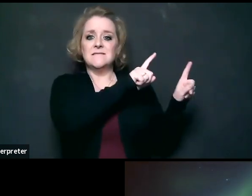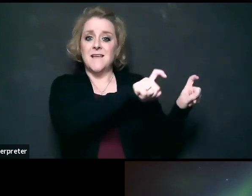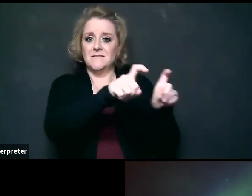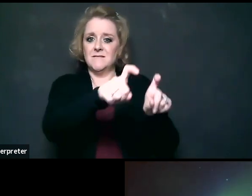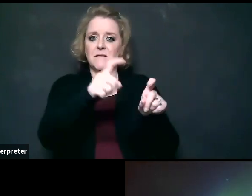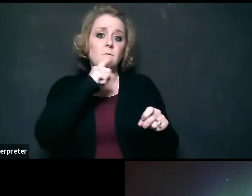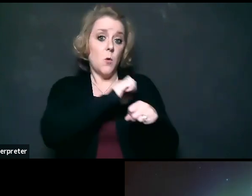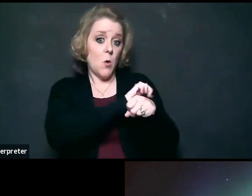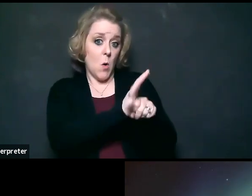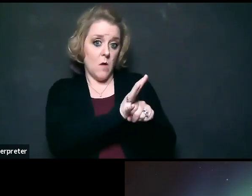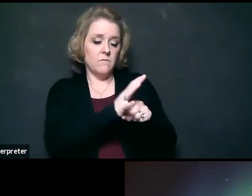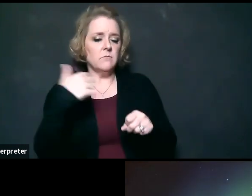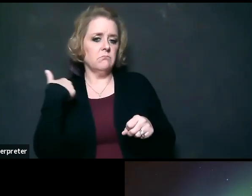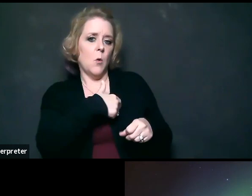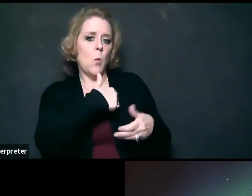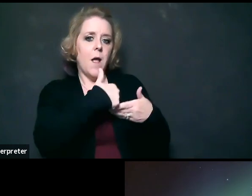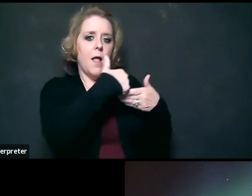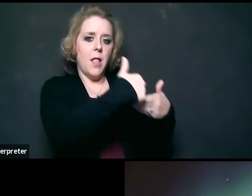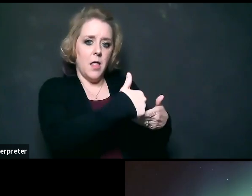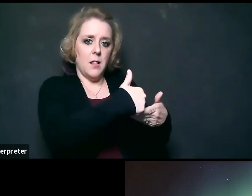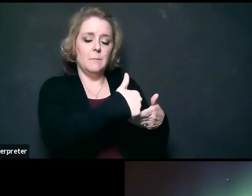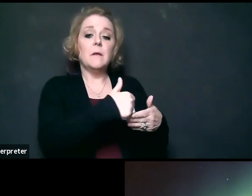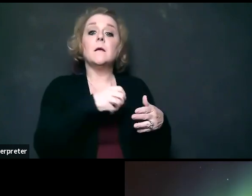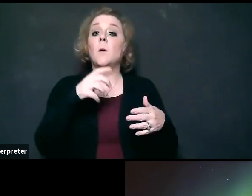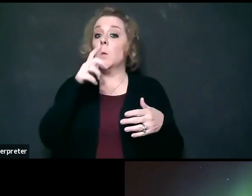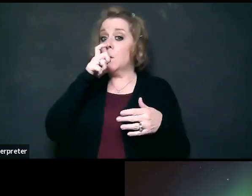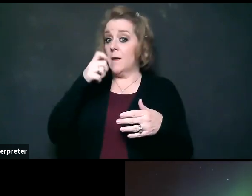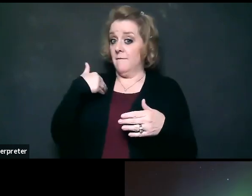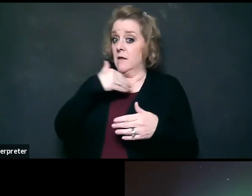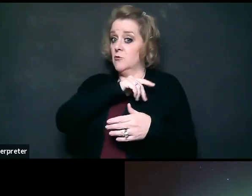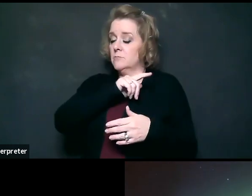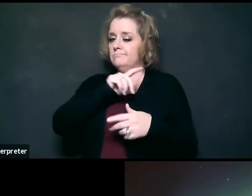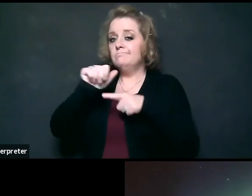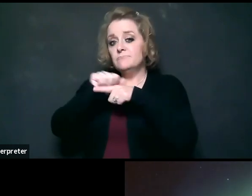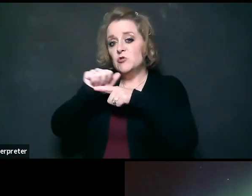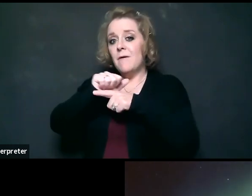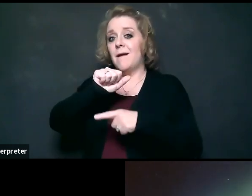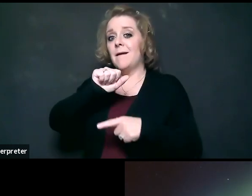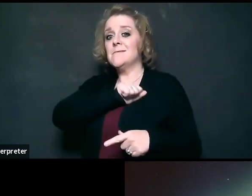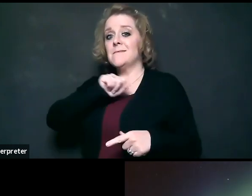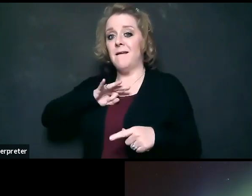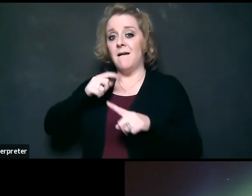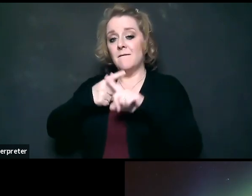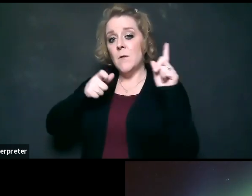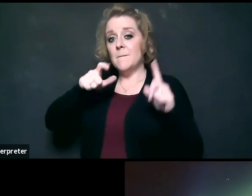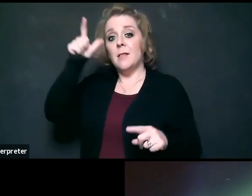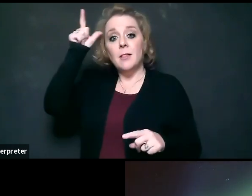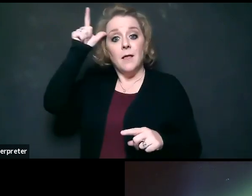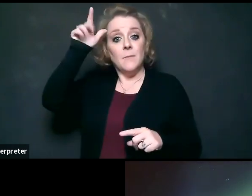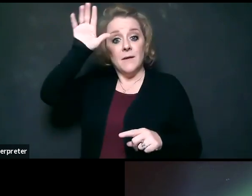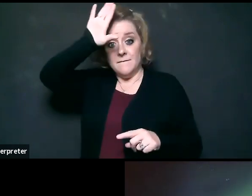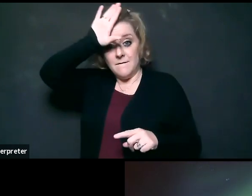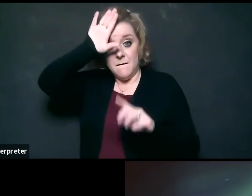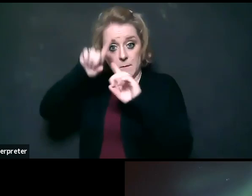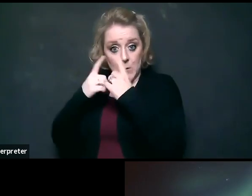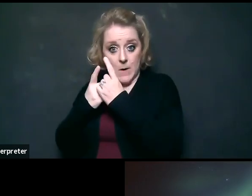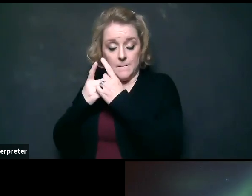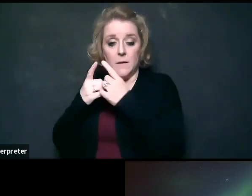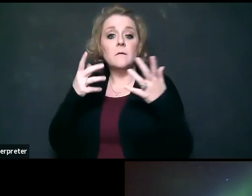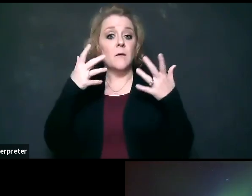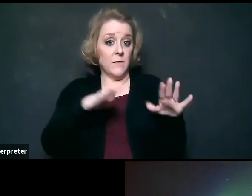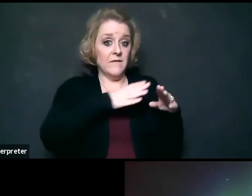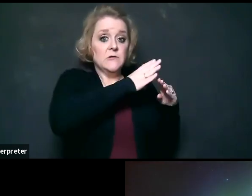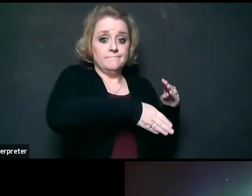We are doing this with the help of trained staff from Lubbock Fire and Rescue, and we have completed testing in